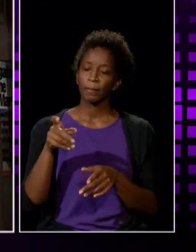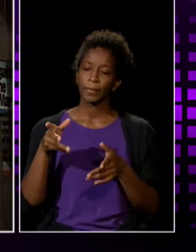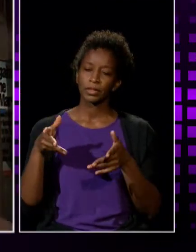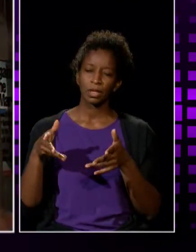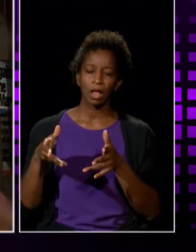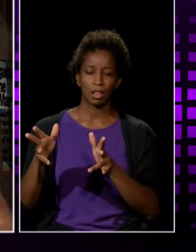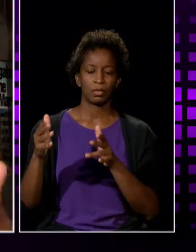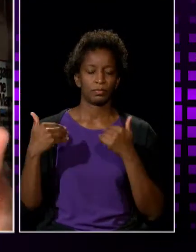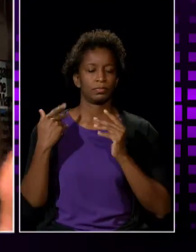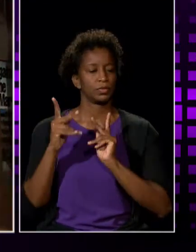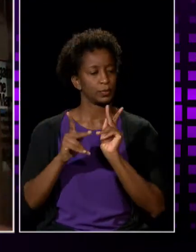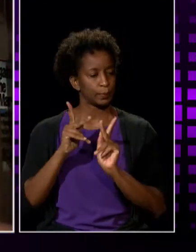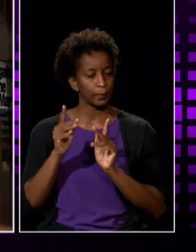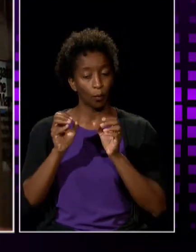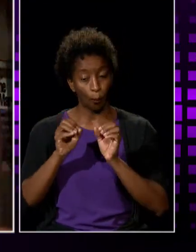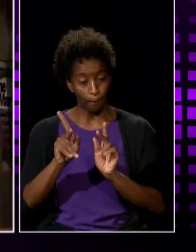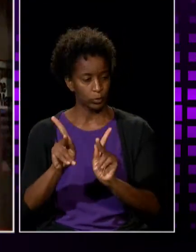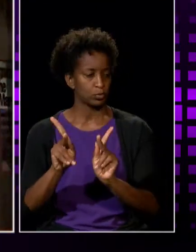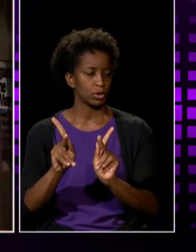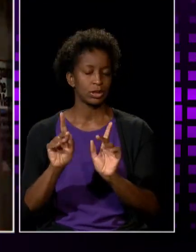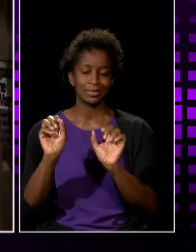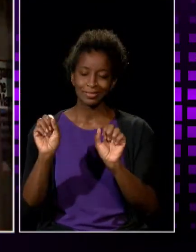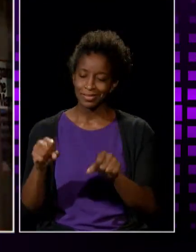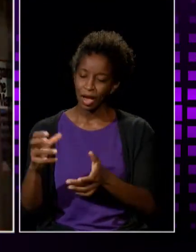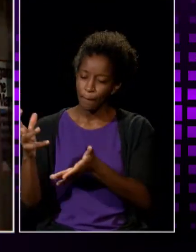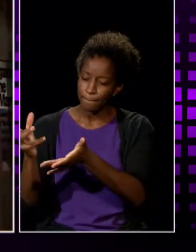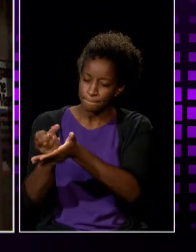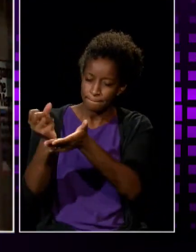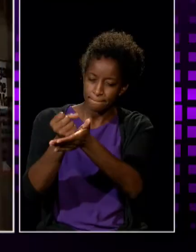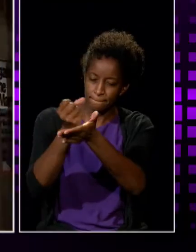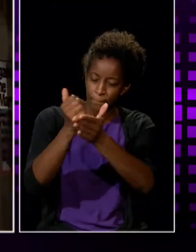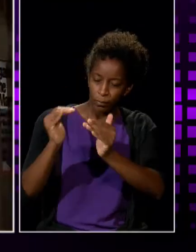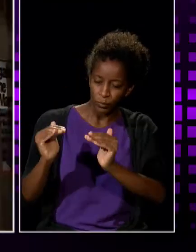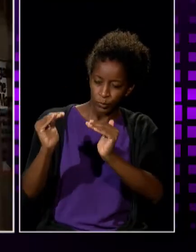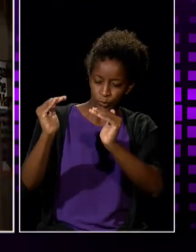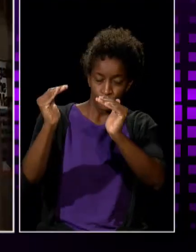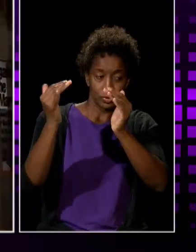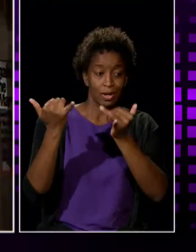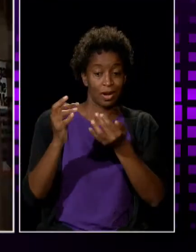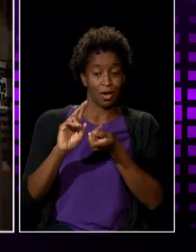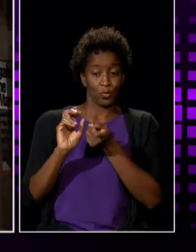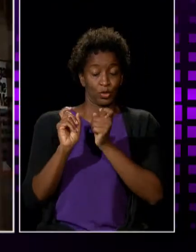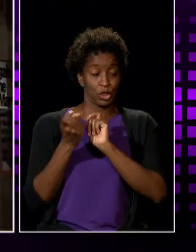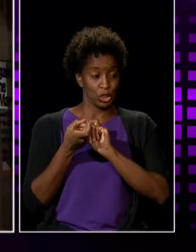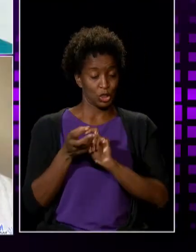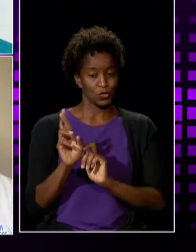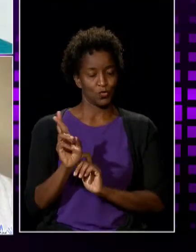And that is something else now that we have to use the momentum of republicanism to be able to achieve.